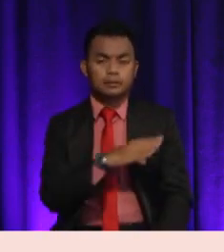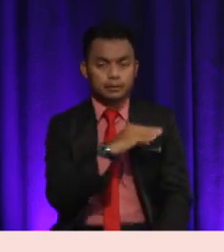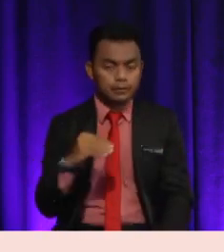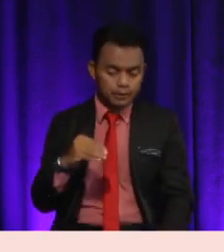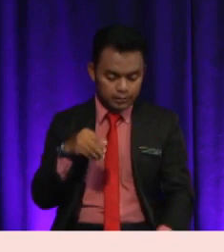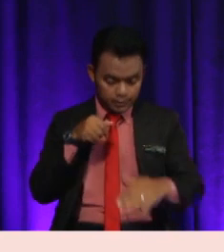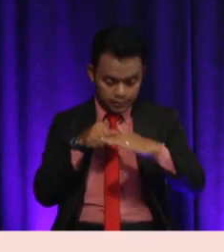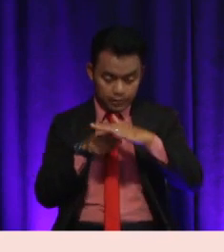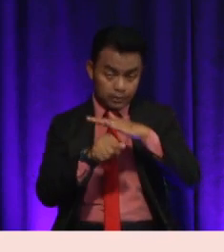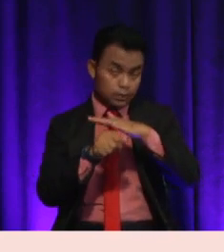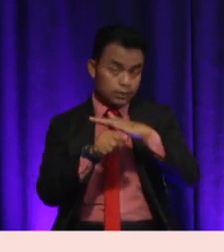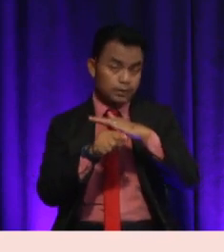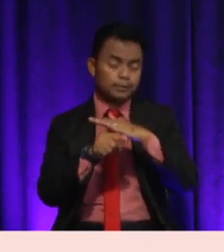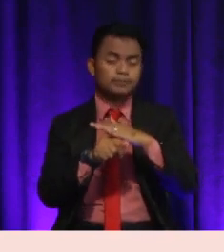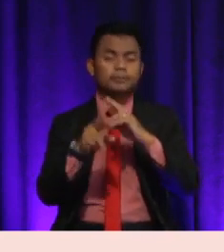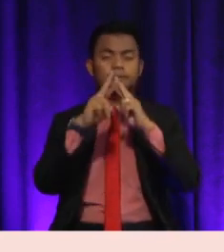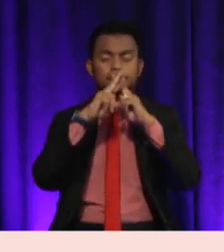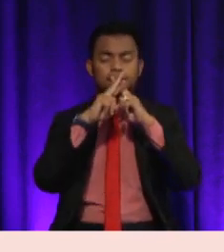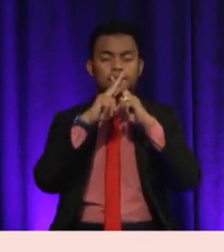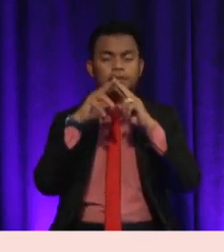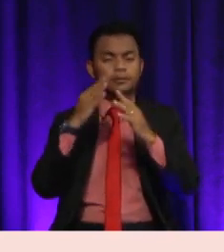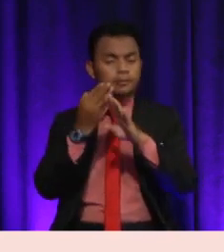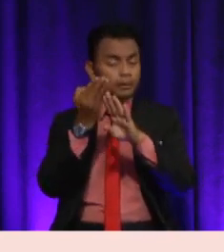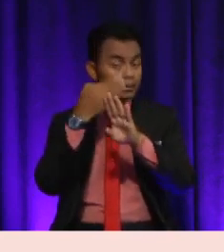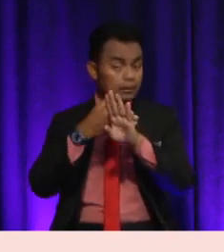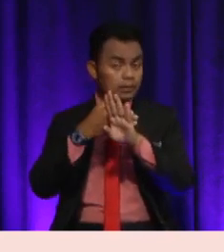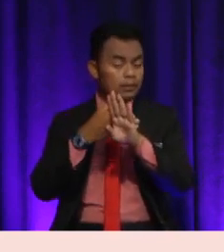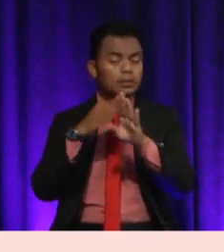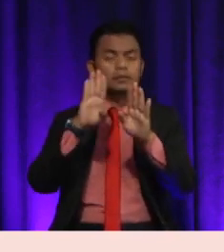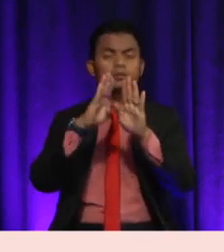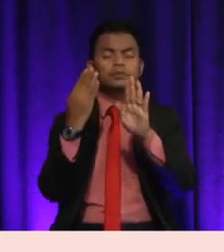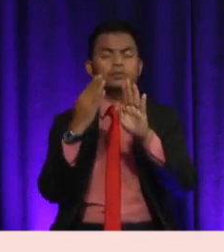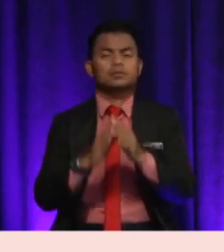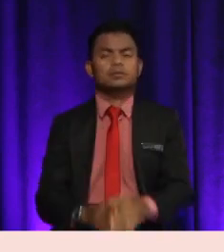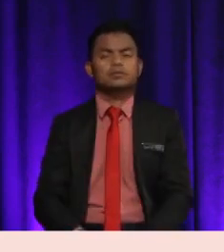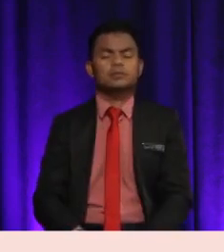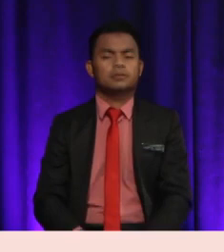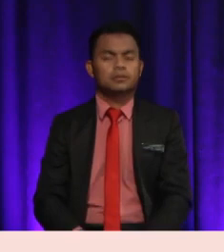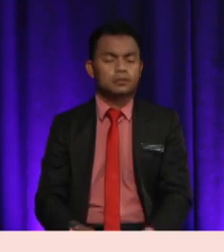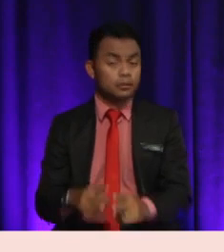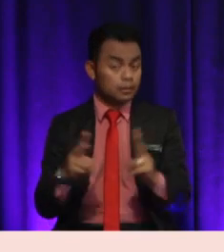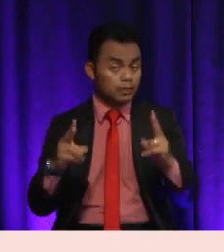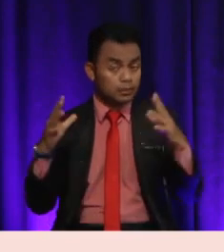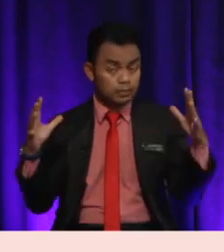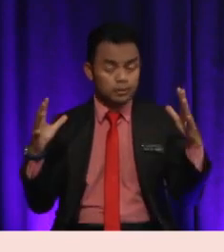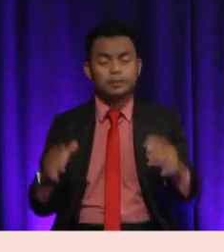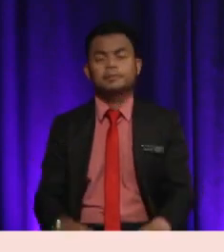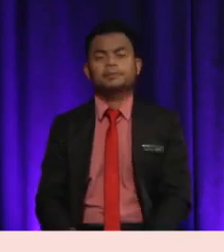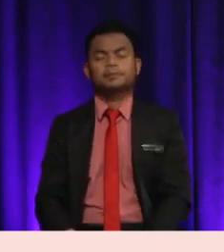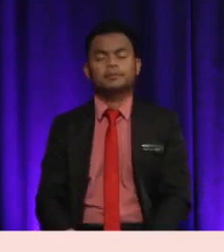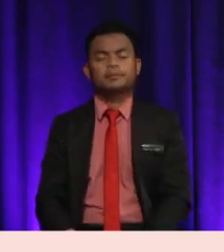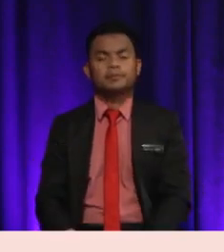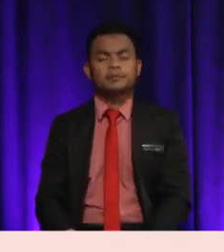run between rooms and behind walls, it was also unusually large. At the time of Sarah Winchester's